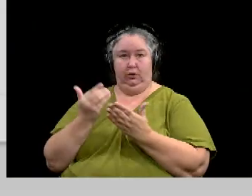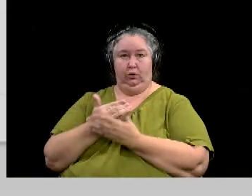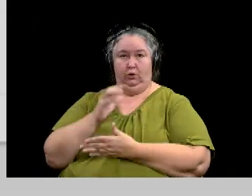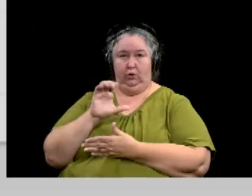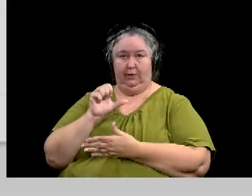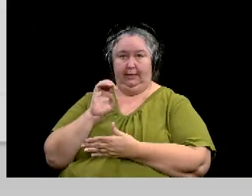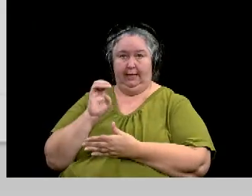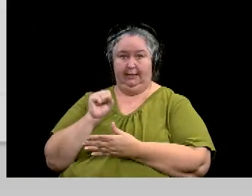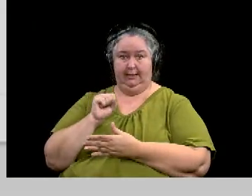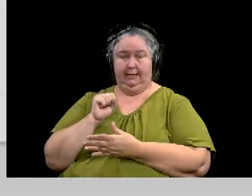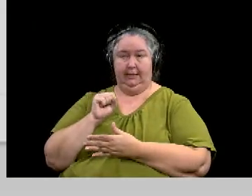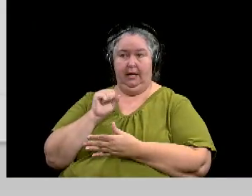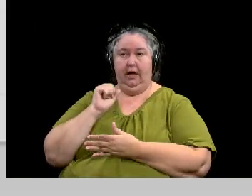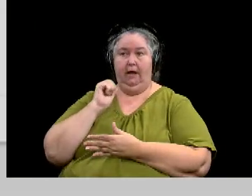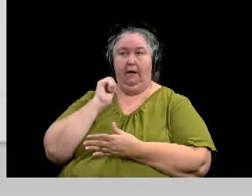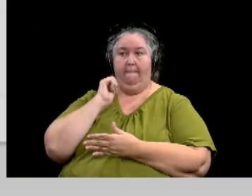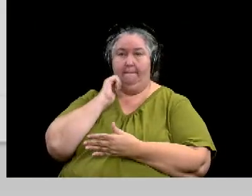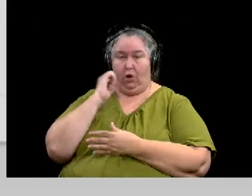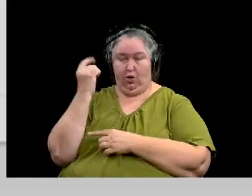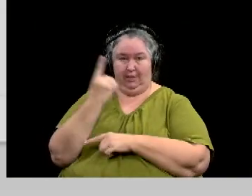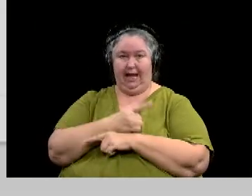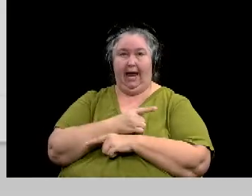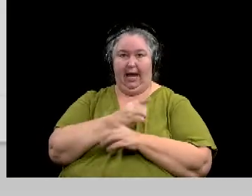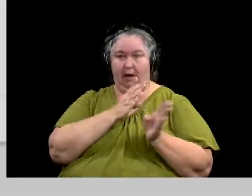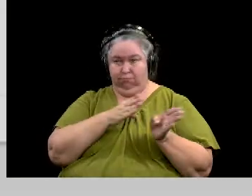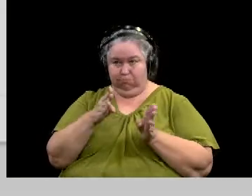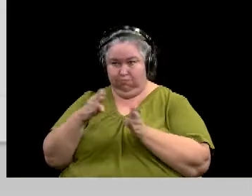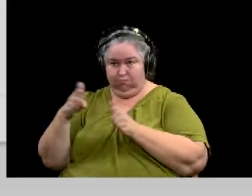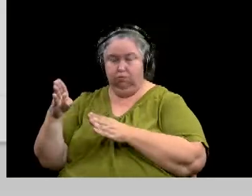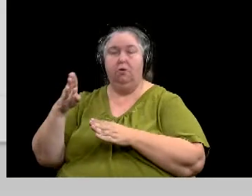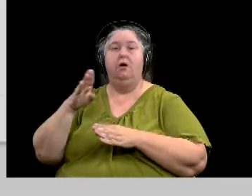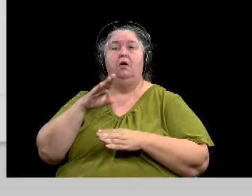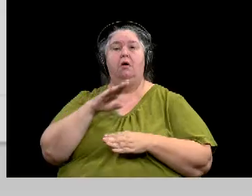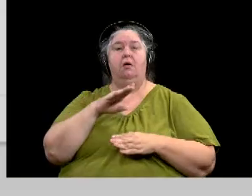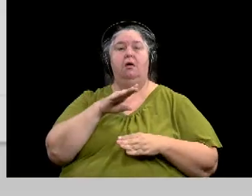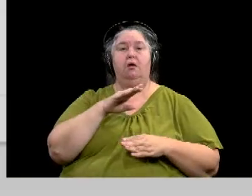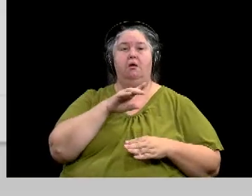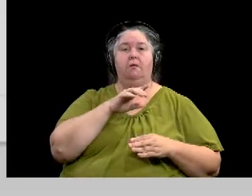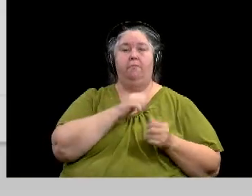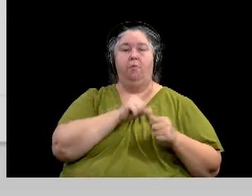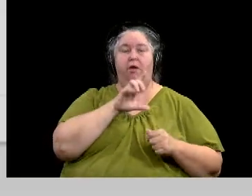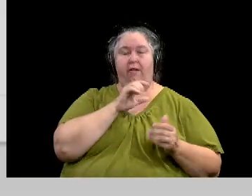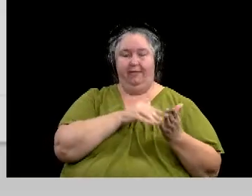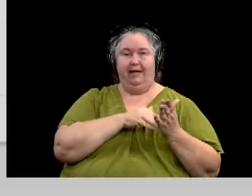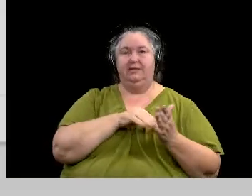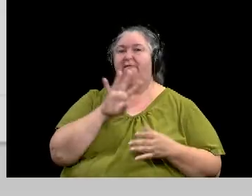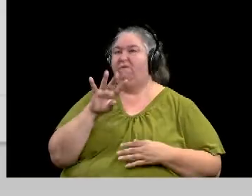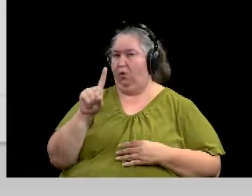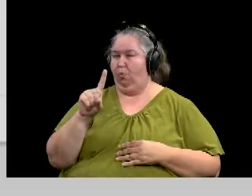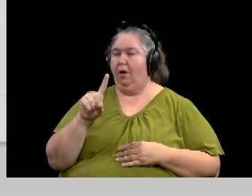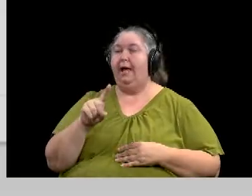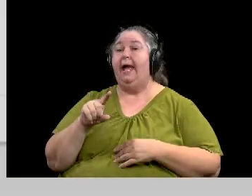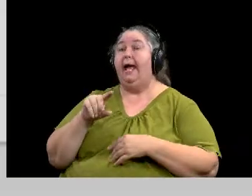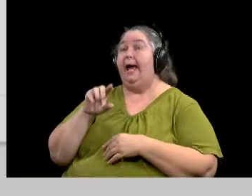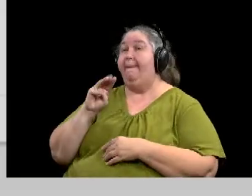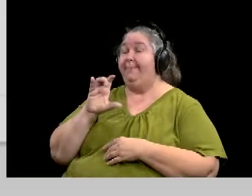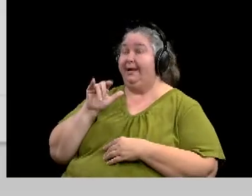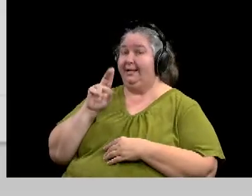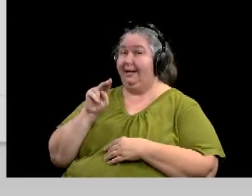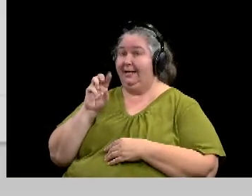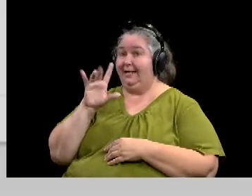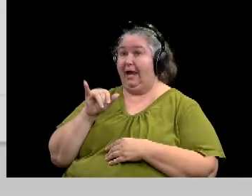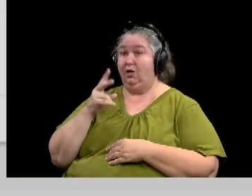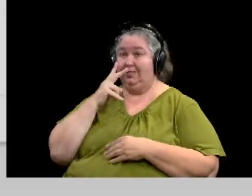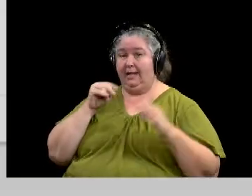41. In McLennan County, you see a dip there when we had our Thanksgiving holidays, and